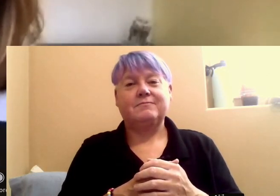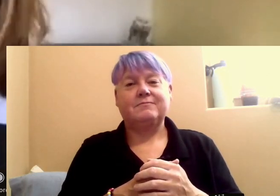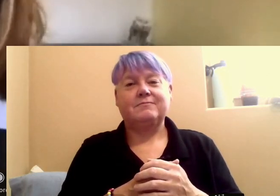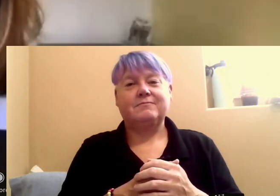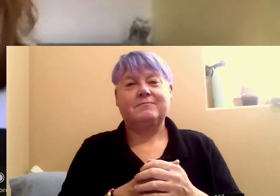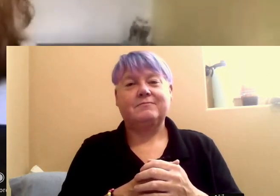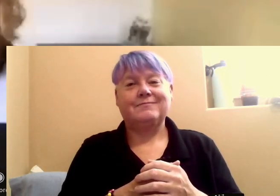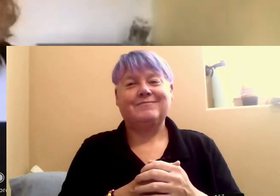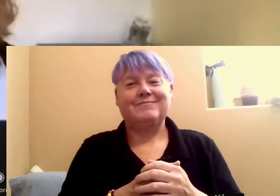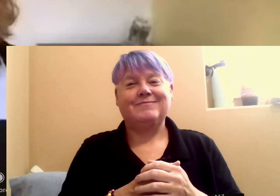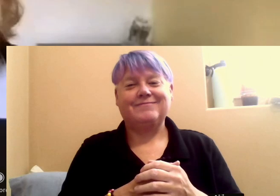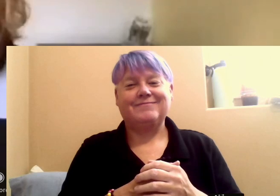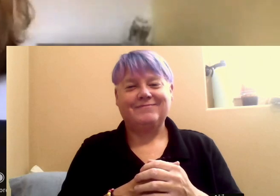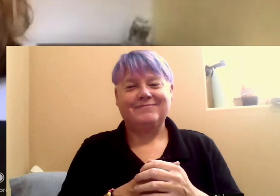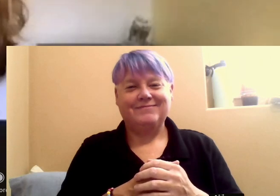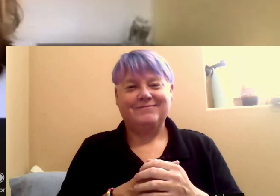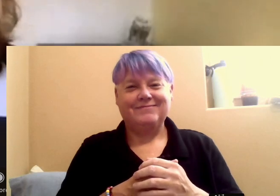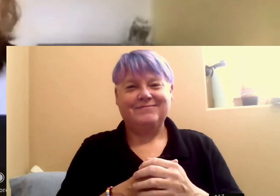books.